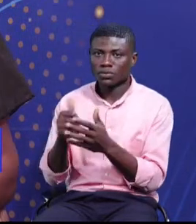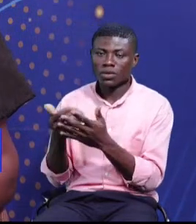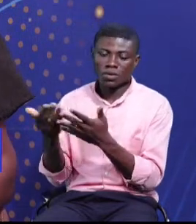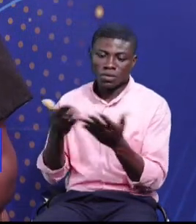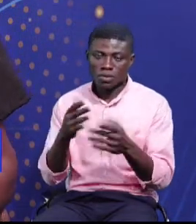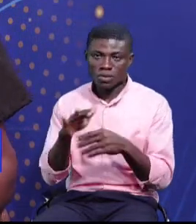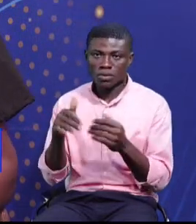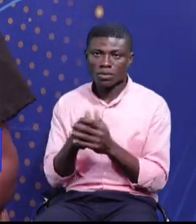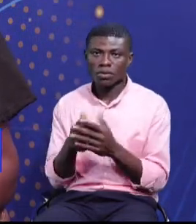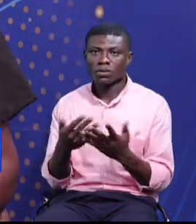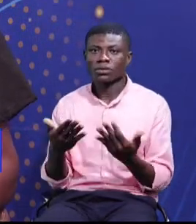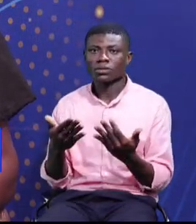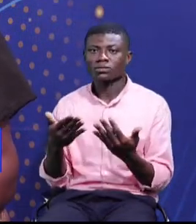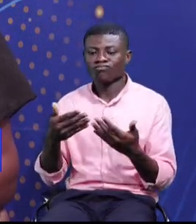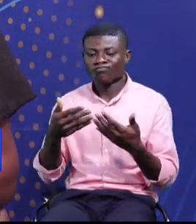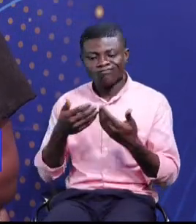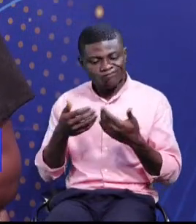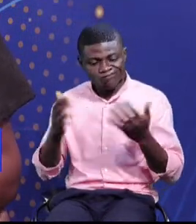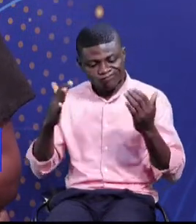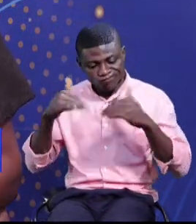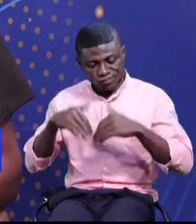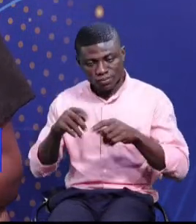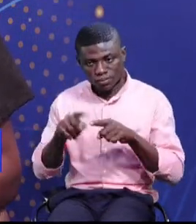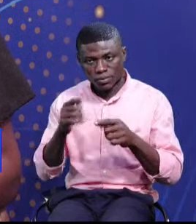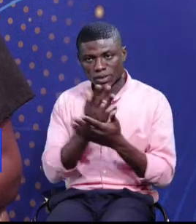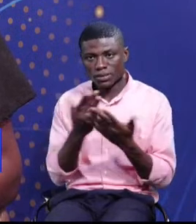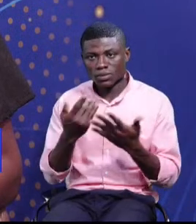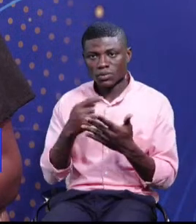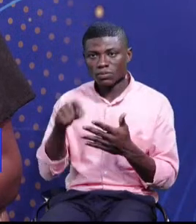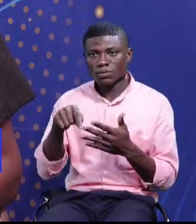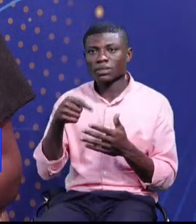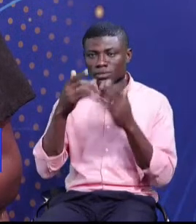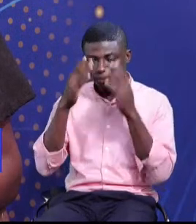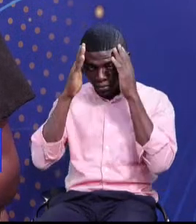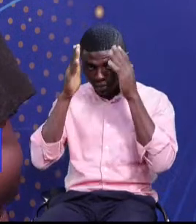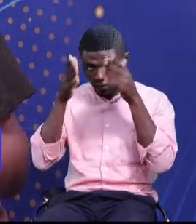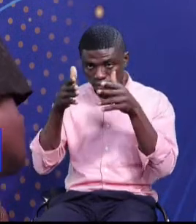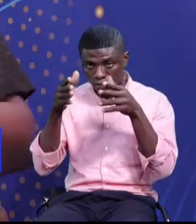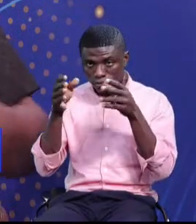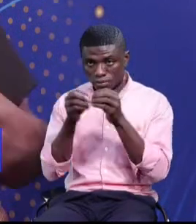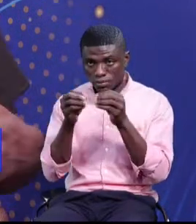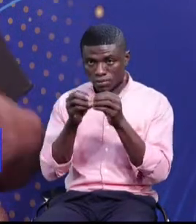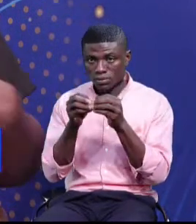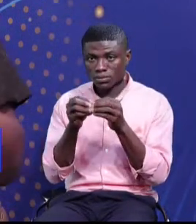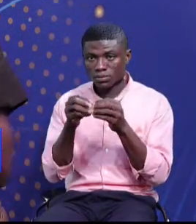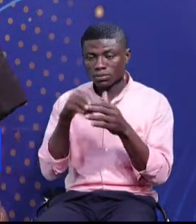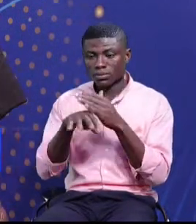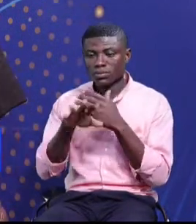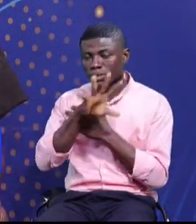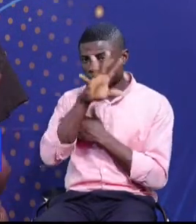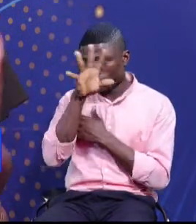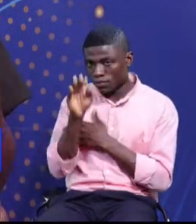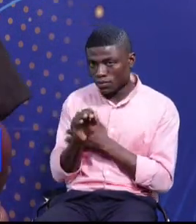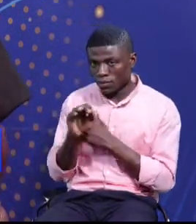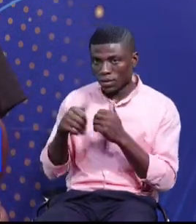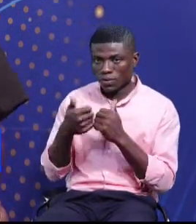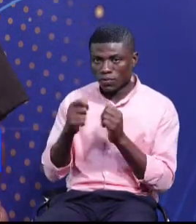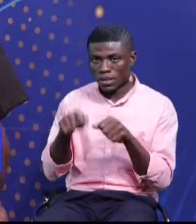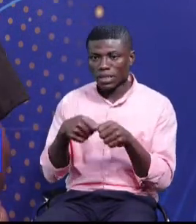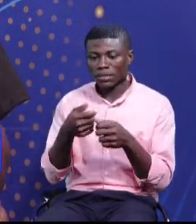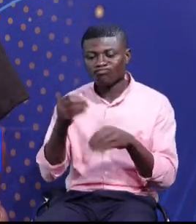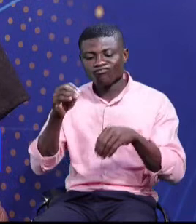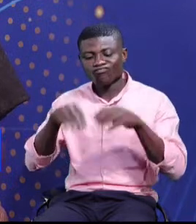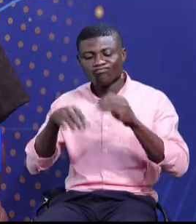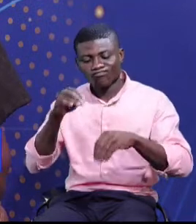do has almost grinded to a halt. So I think something that we need to look at within Africa is how we can invest